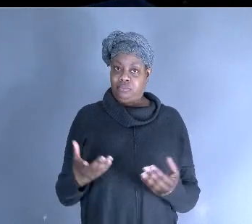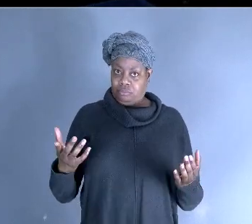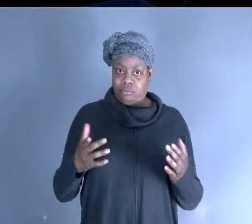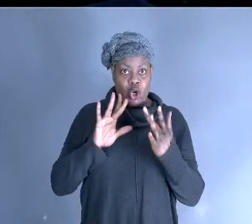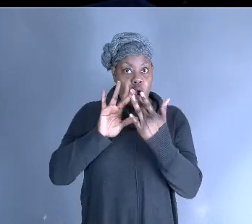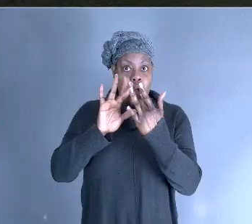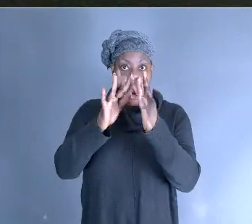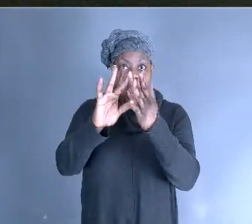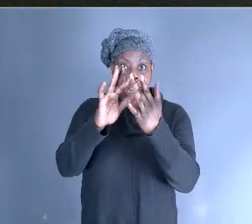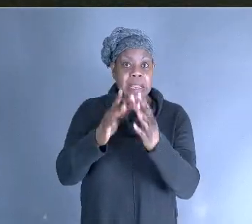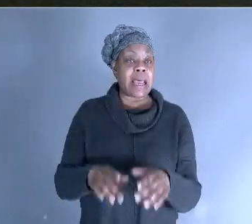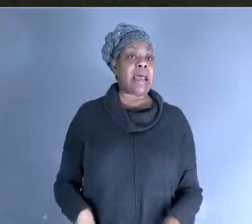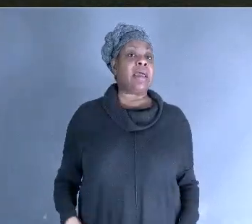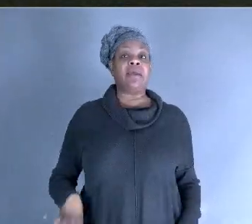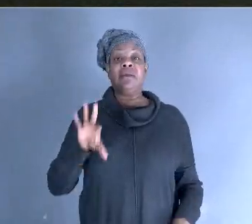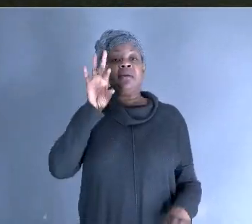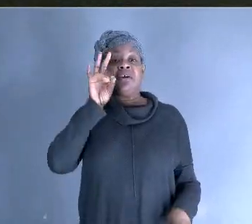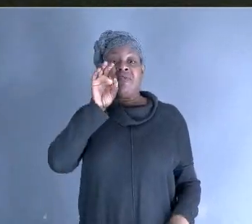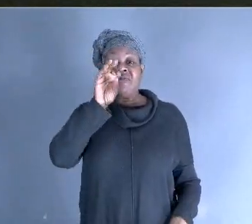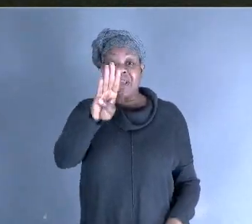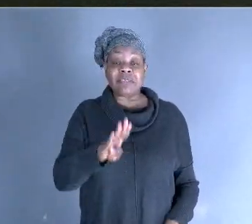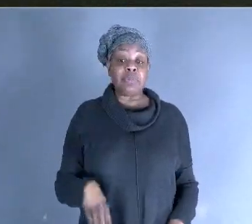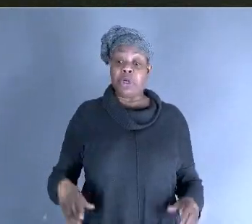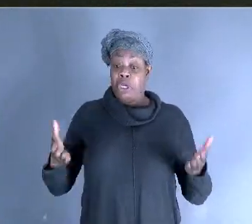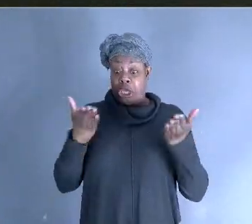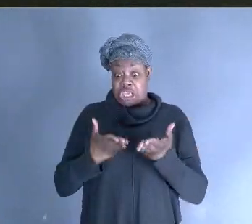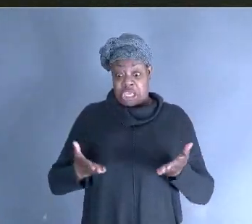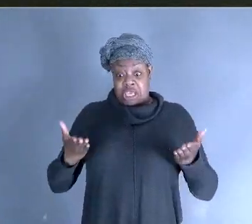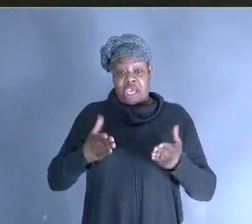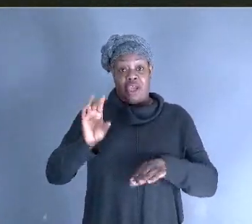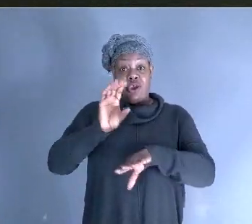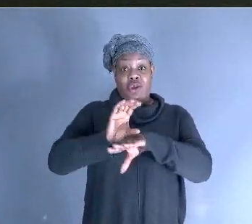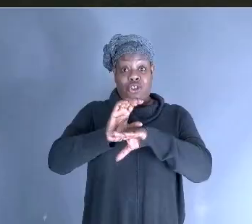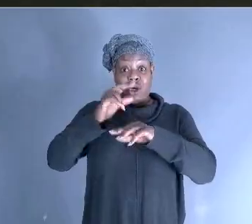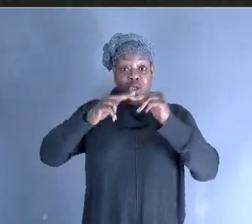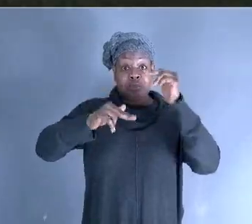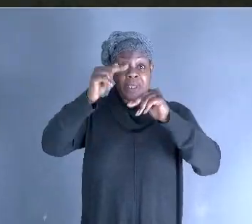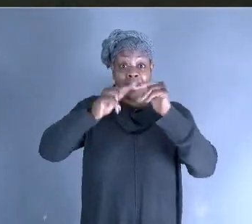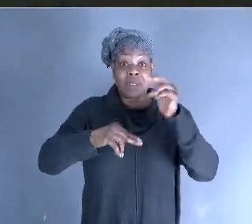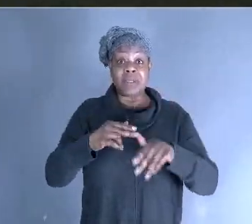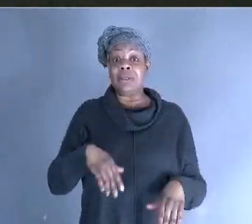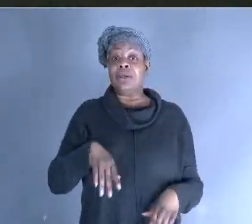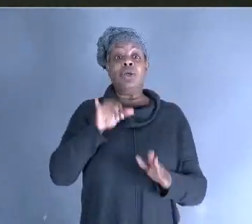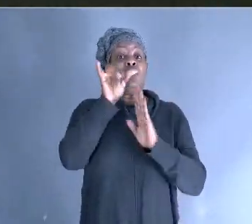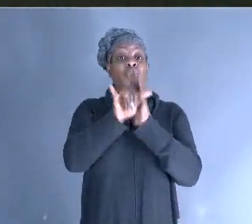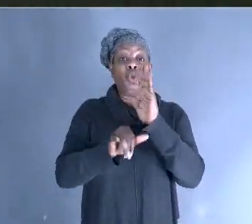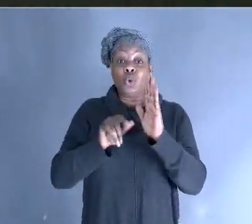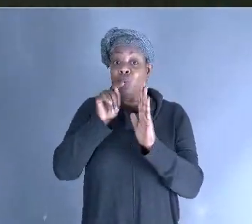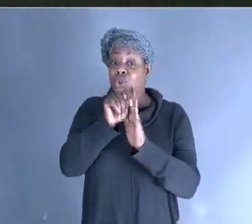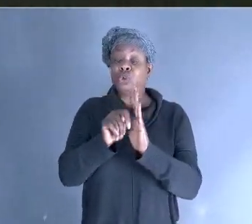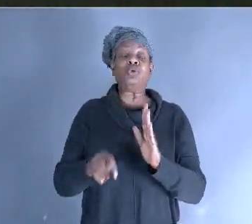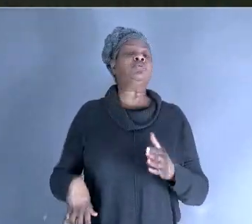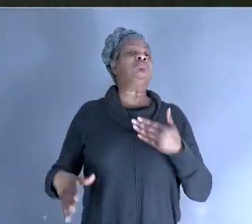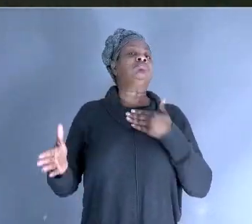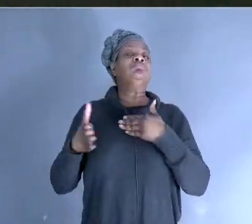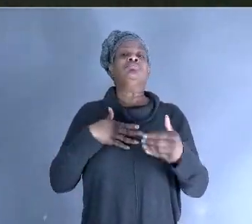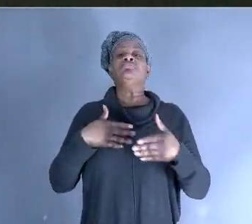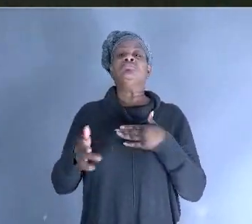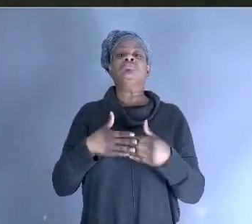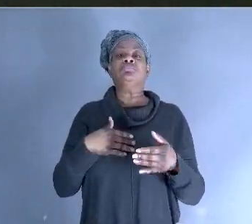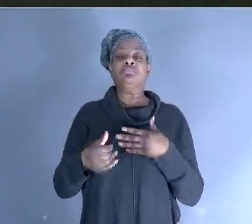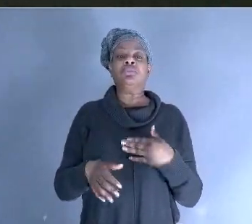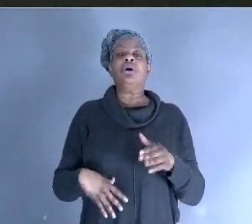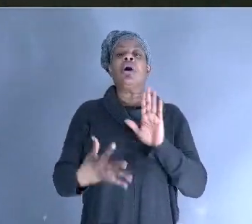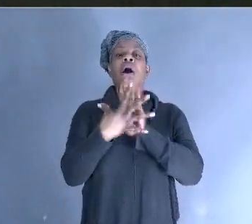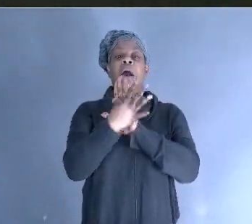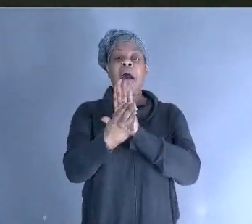I'm speaking to you that are in this room. I'm speaking to every person under the sound of my voice or that is watching this live stream.